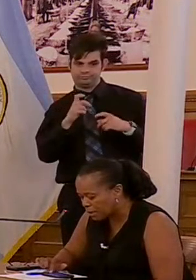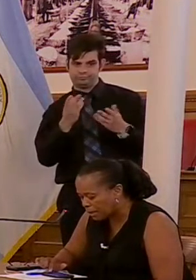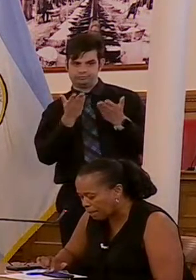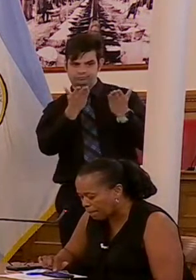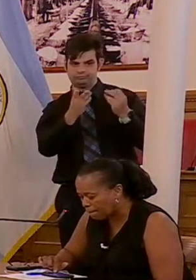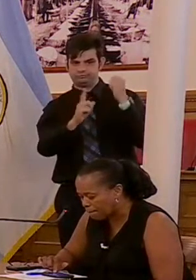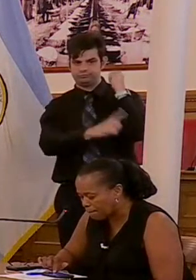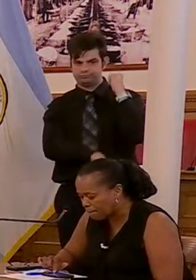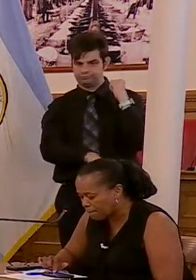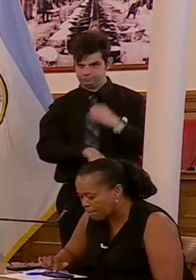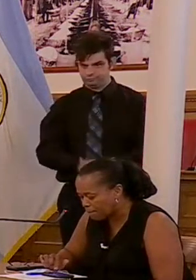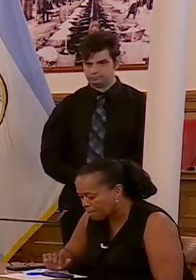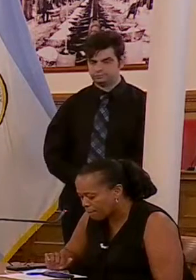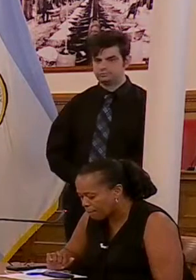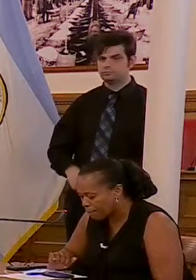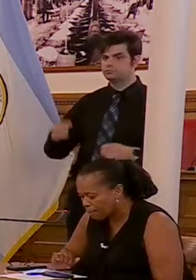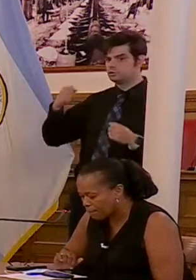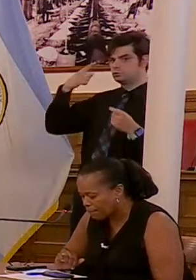Excuse me.